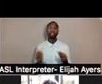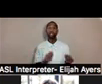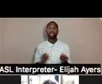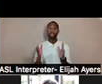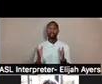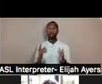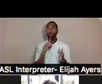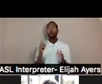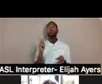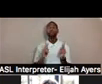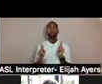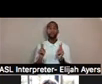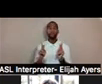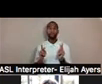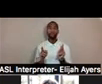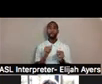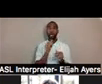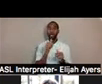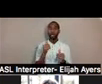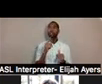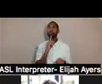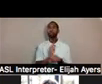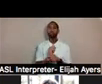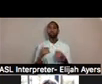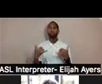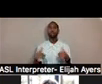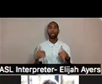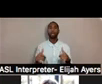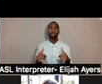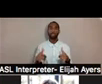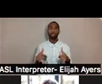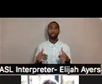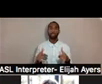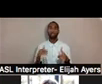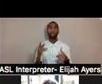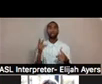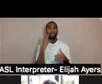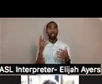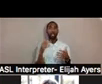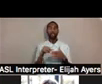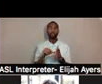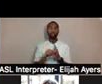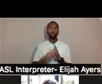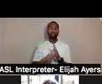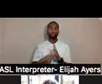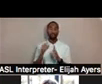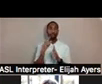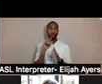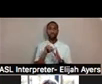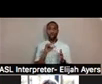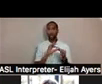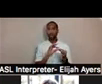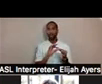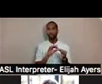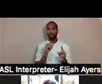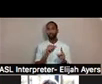for others, I'm not actually playing. And seeing lots of resonance and lots of love for that comment.